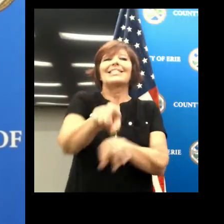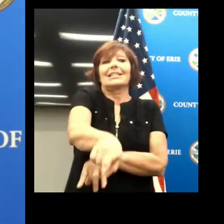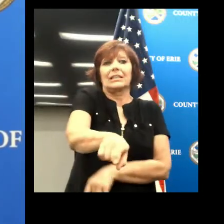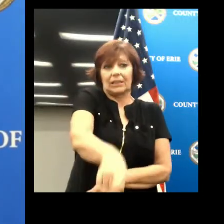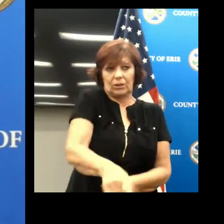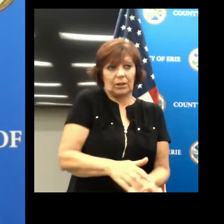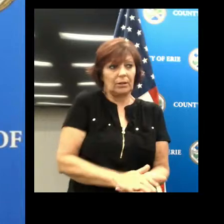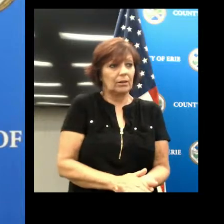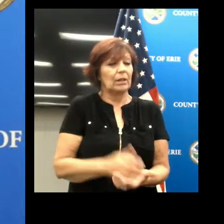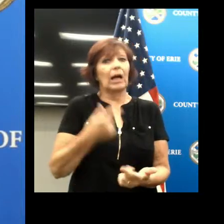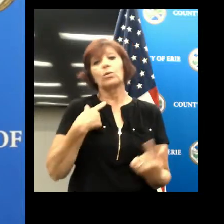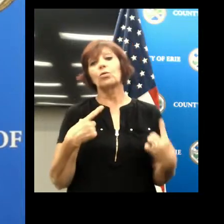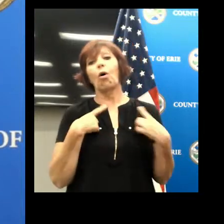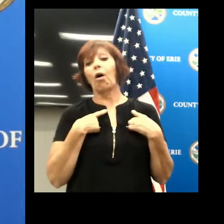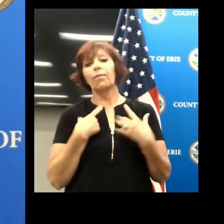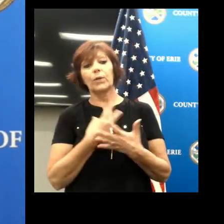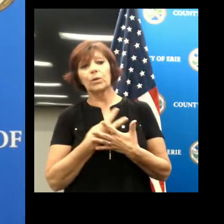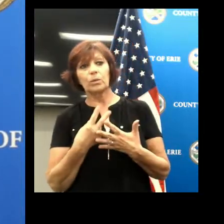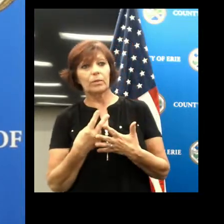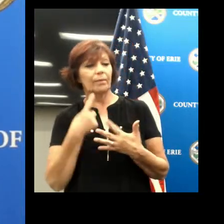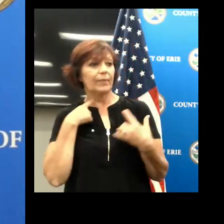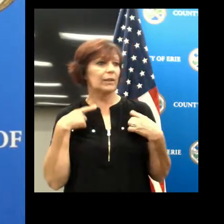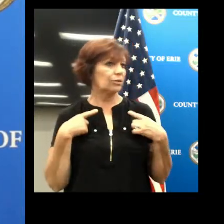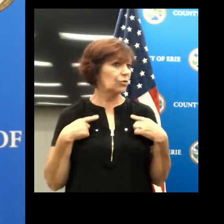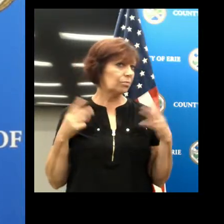I was off 2 weeks ago. I was on vacation.